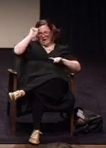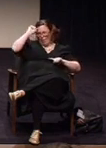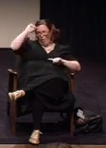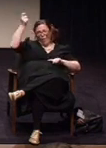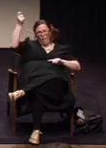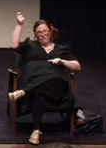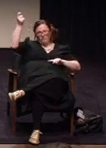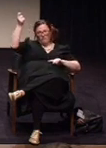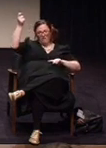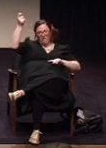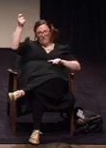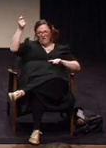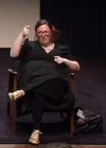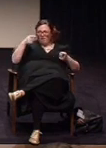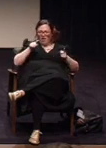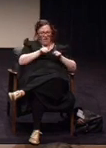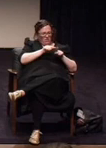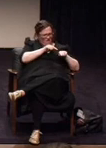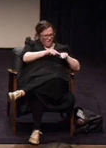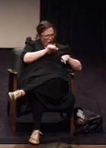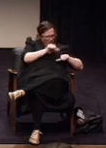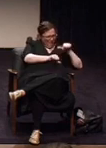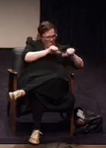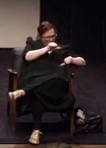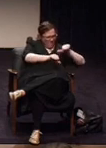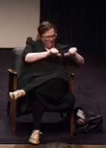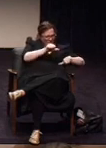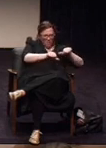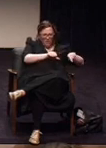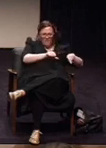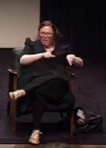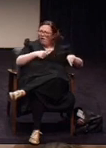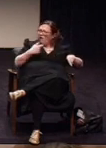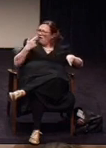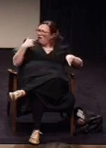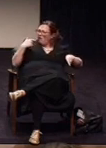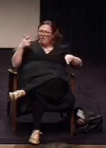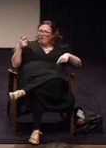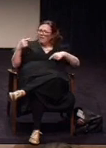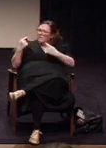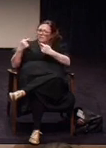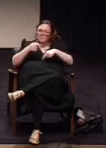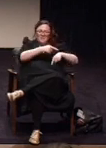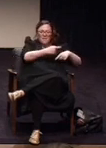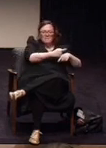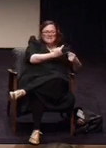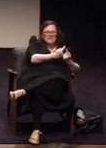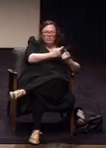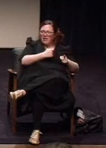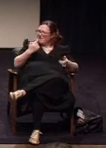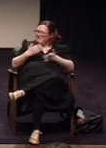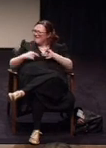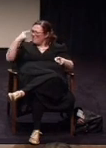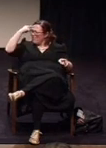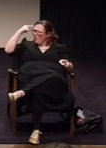say so in this plan, so I didn't do it. So you have to always think for yourself. This doesn't